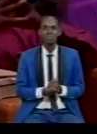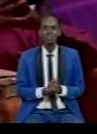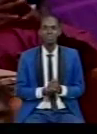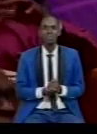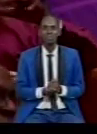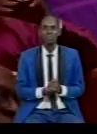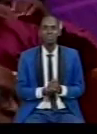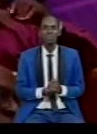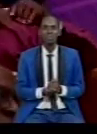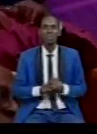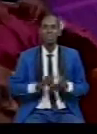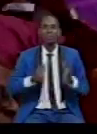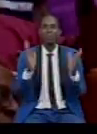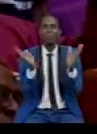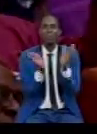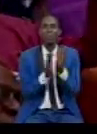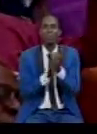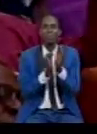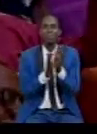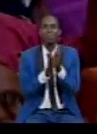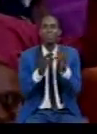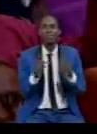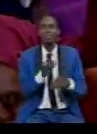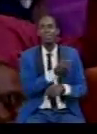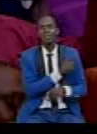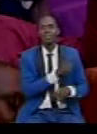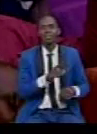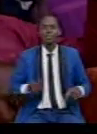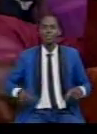Shall praise the Lord.